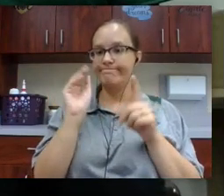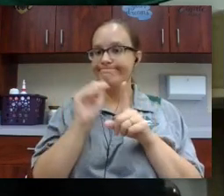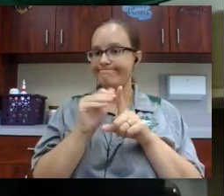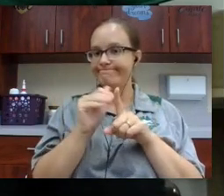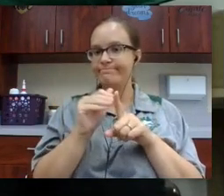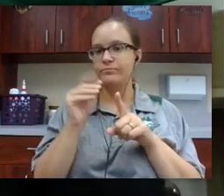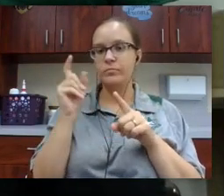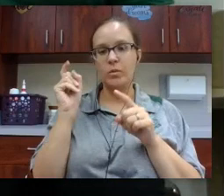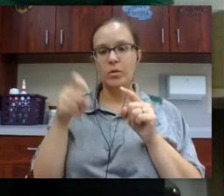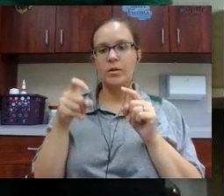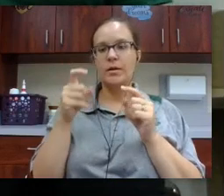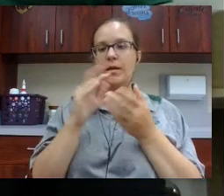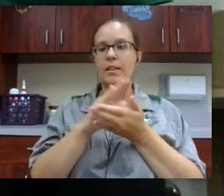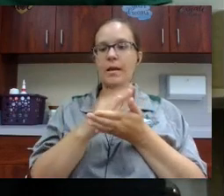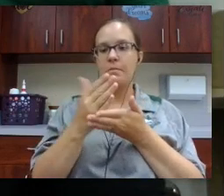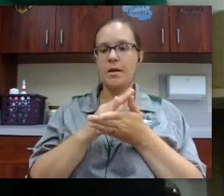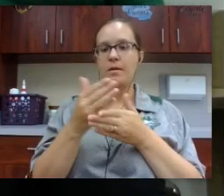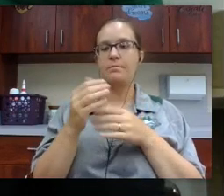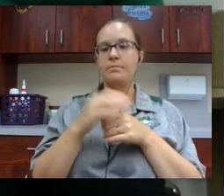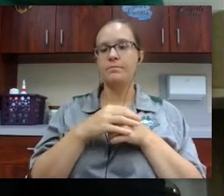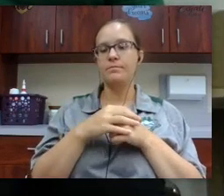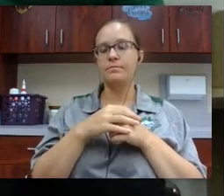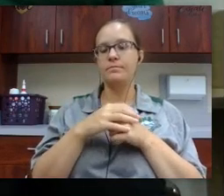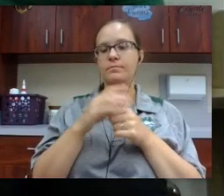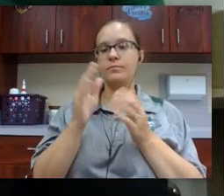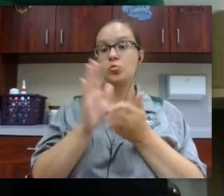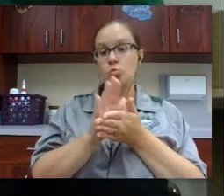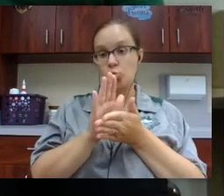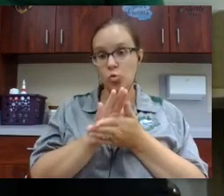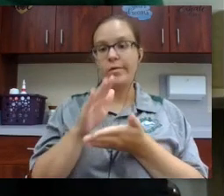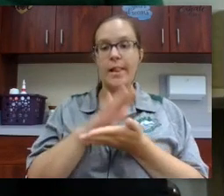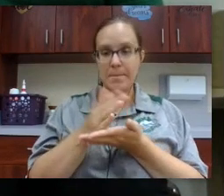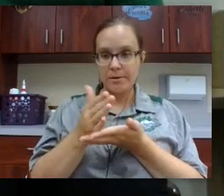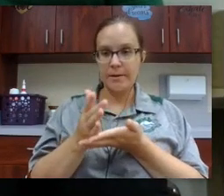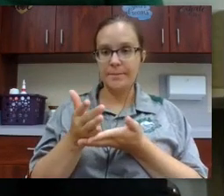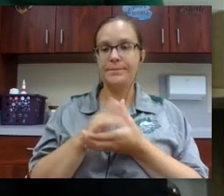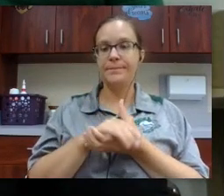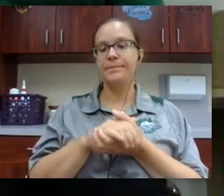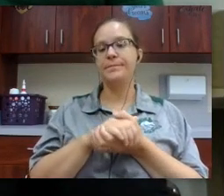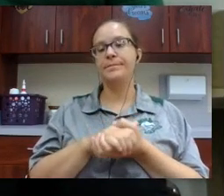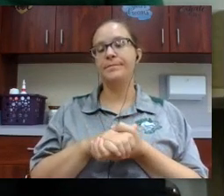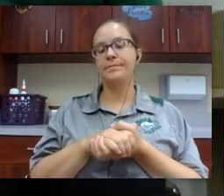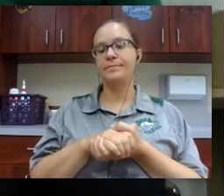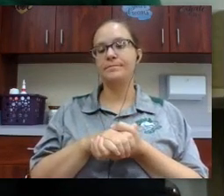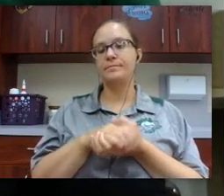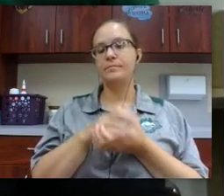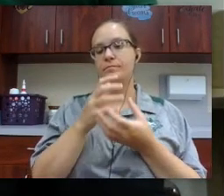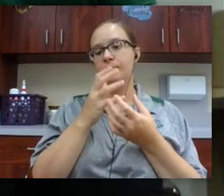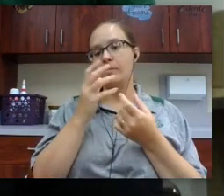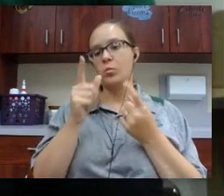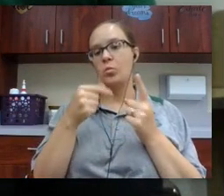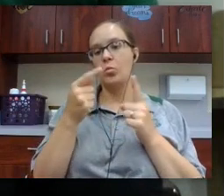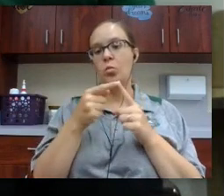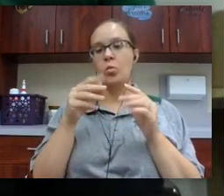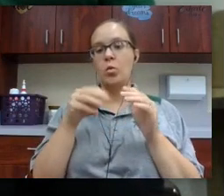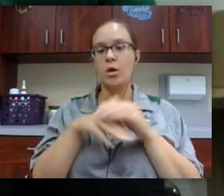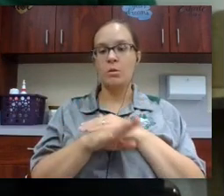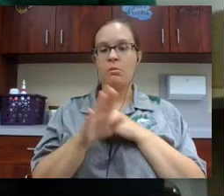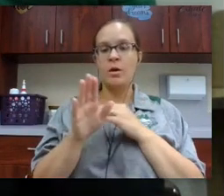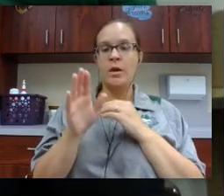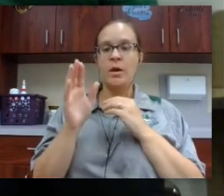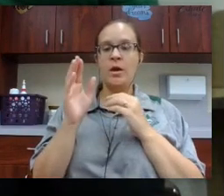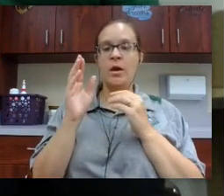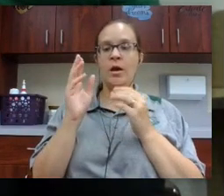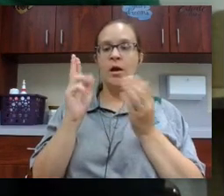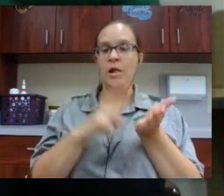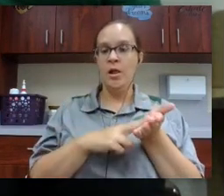remember, you need to be on your district Chromebook with your district login. Now, once you have logged in, you also